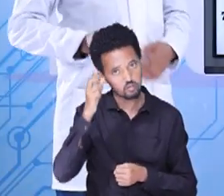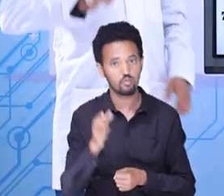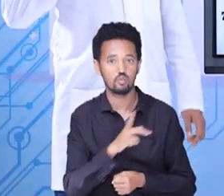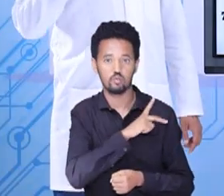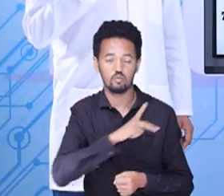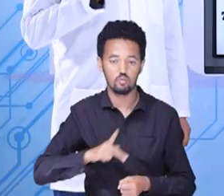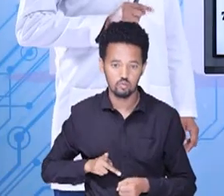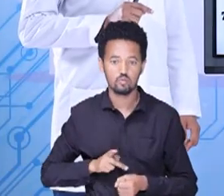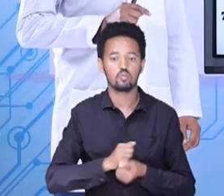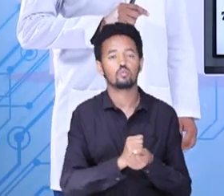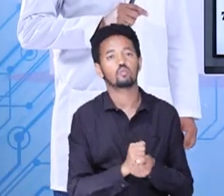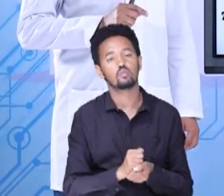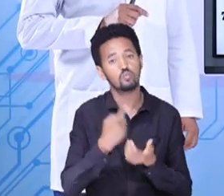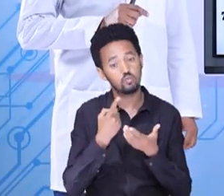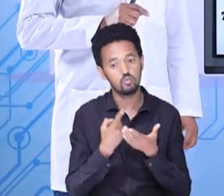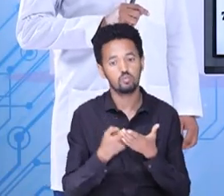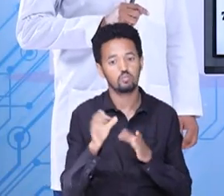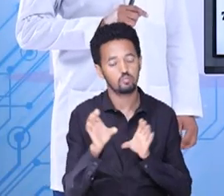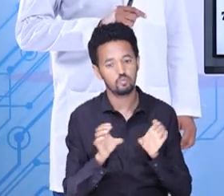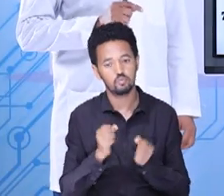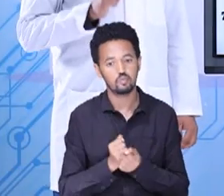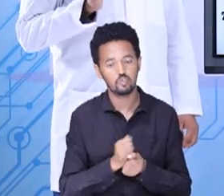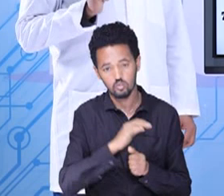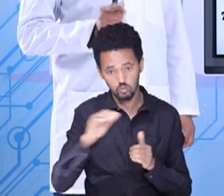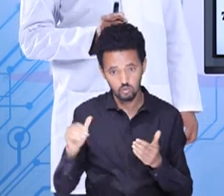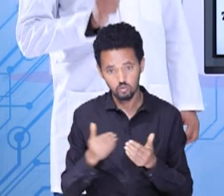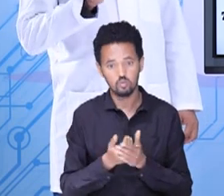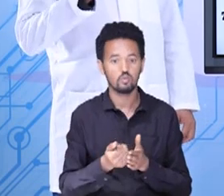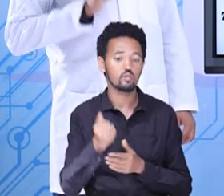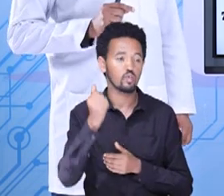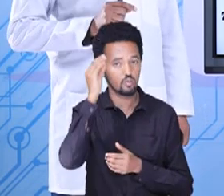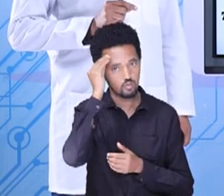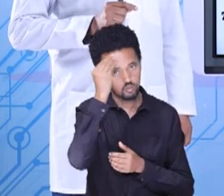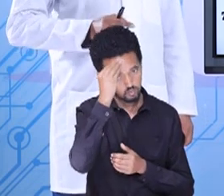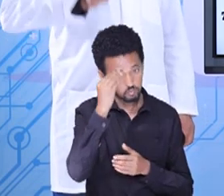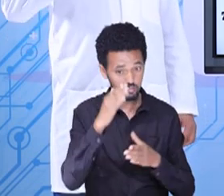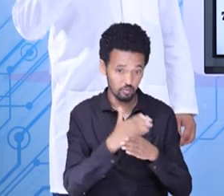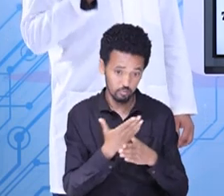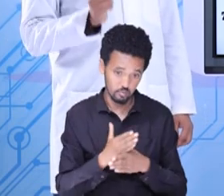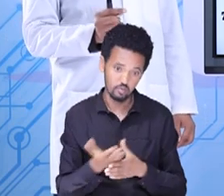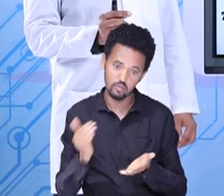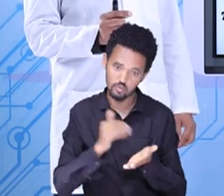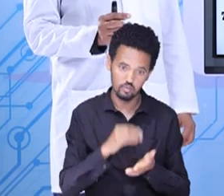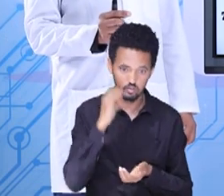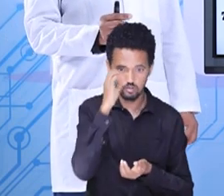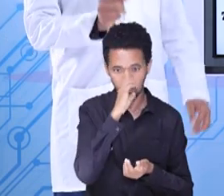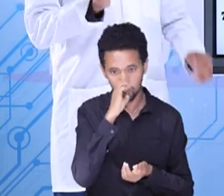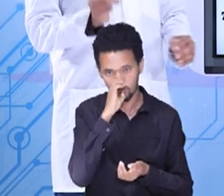student, 1973, the Fourth Arab-Israel War in Middle East. Again,